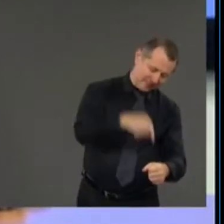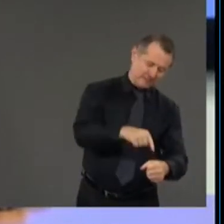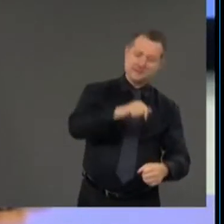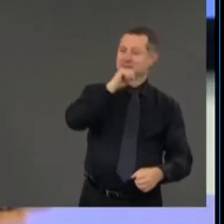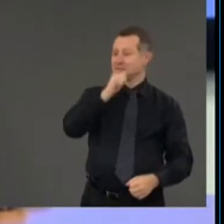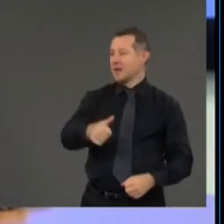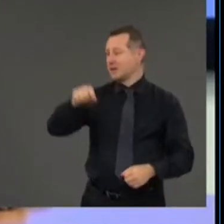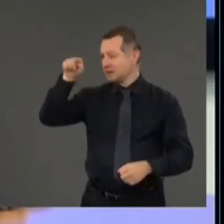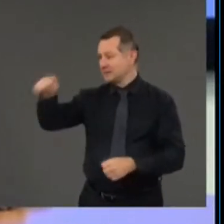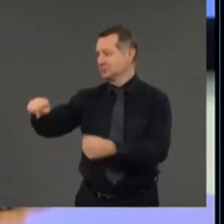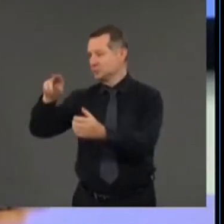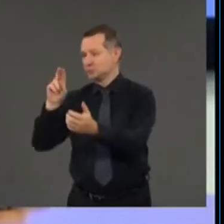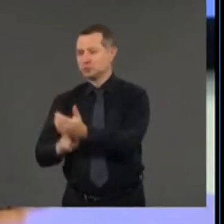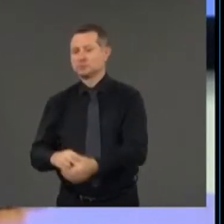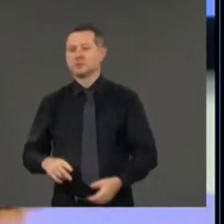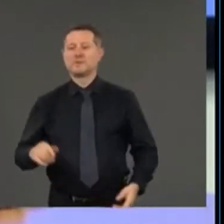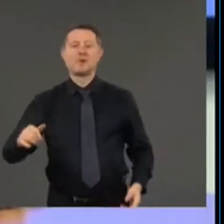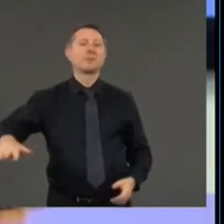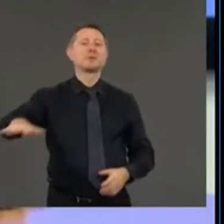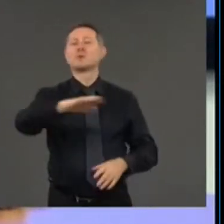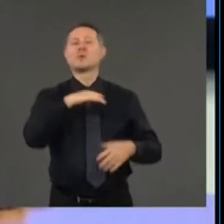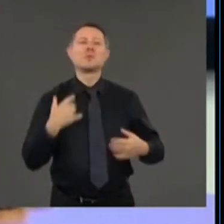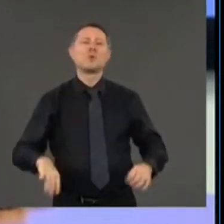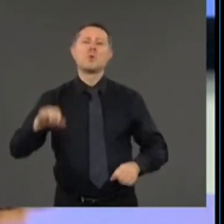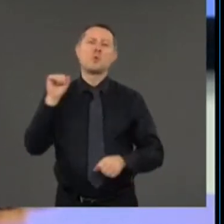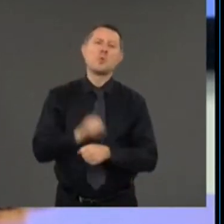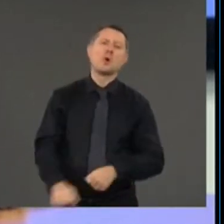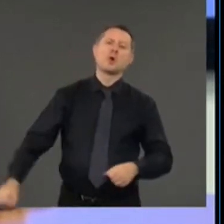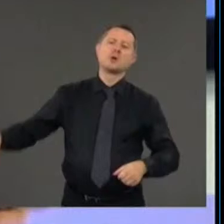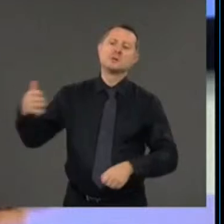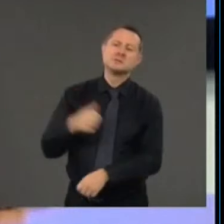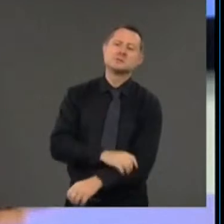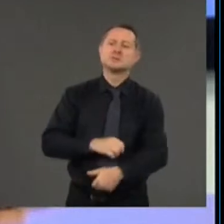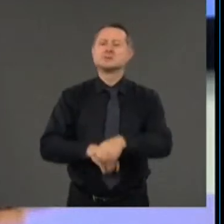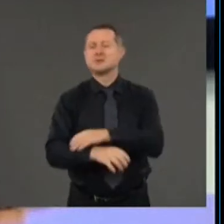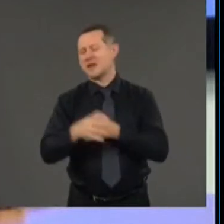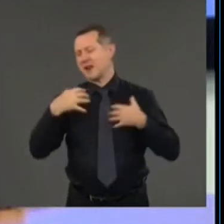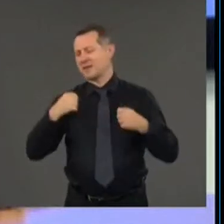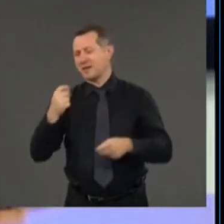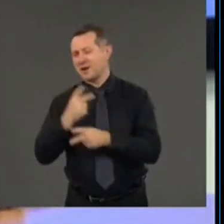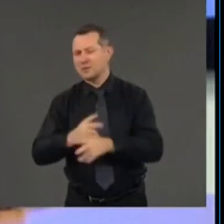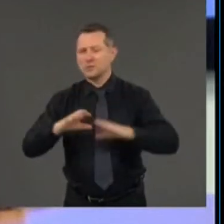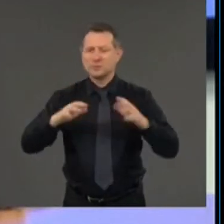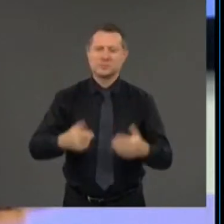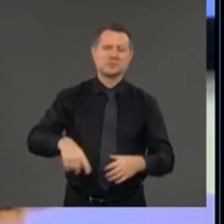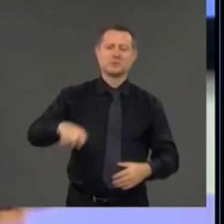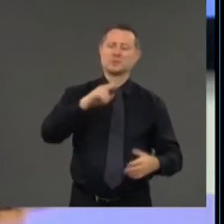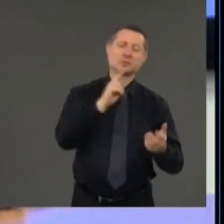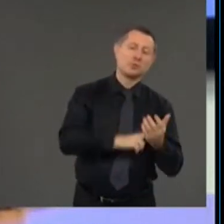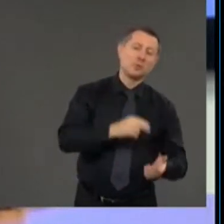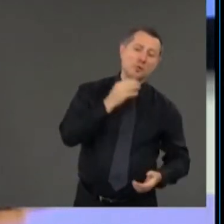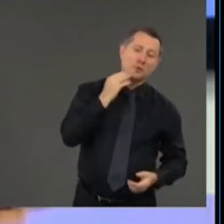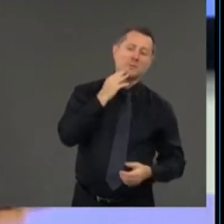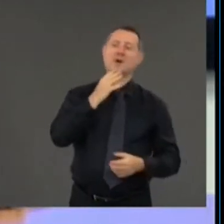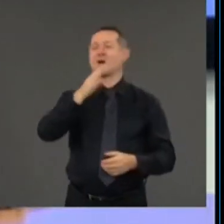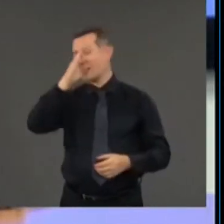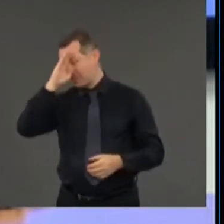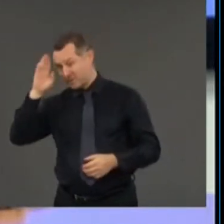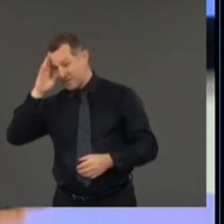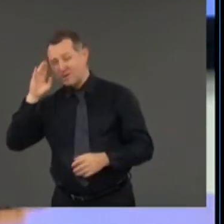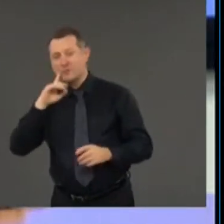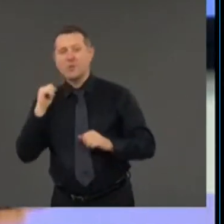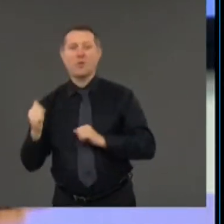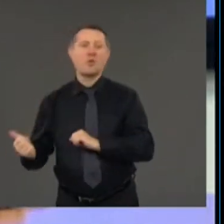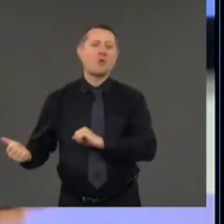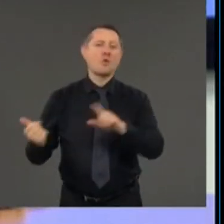of this. Everyone worked incredibly hard. The healthcare team, whether it's in nursing homes or hospitals, are incredibly dedicated